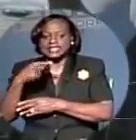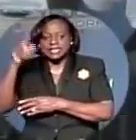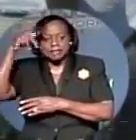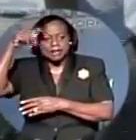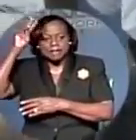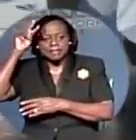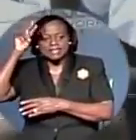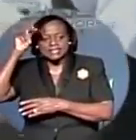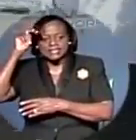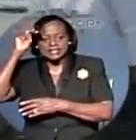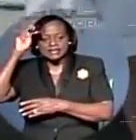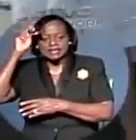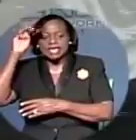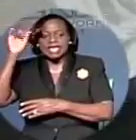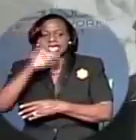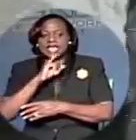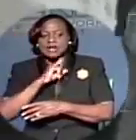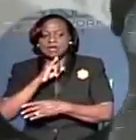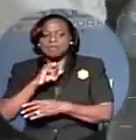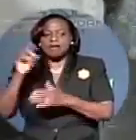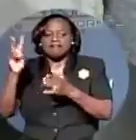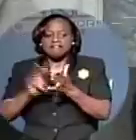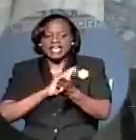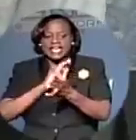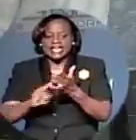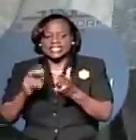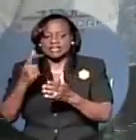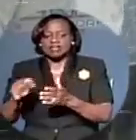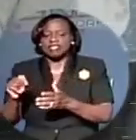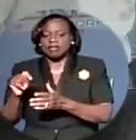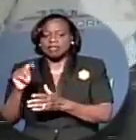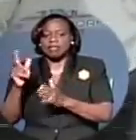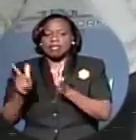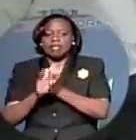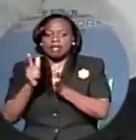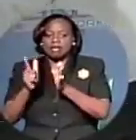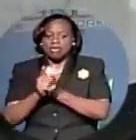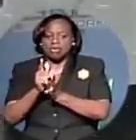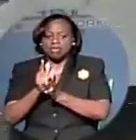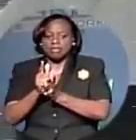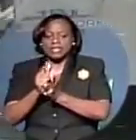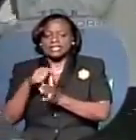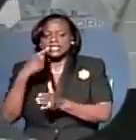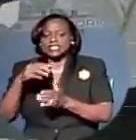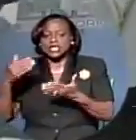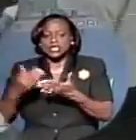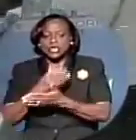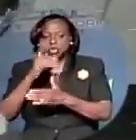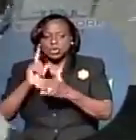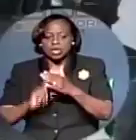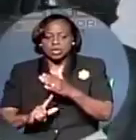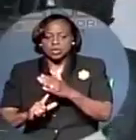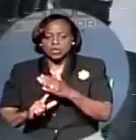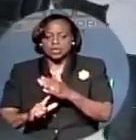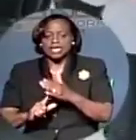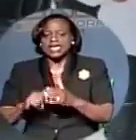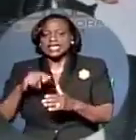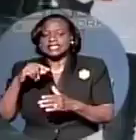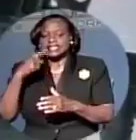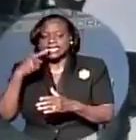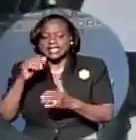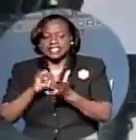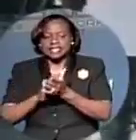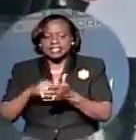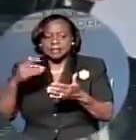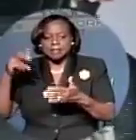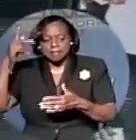Ingraham violated the law of the returning officer, hitting what they called a new low. The statement further says the Prime Minister is